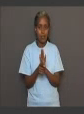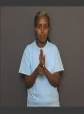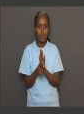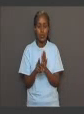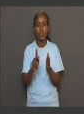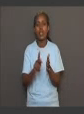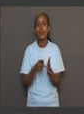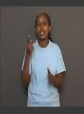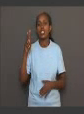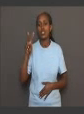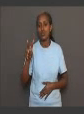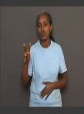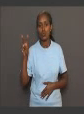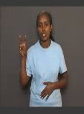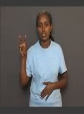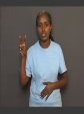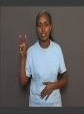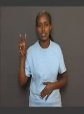on page